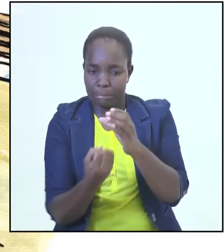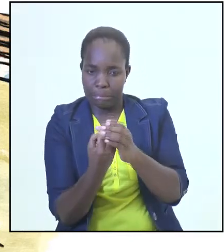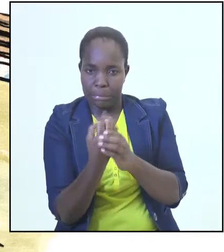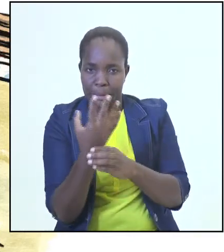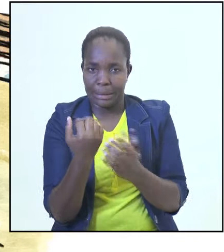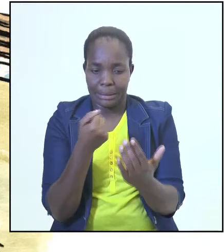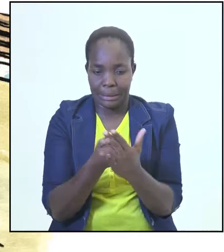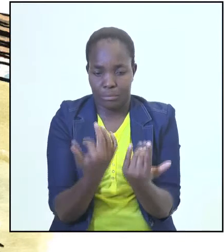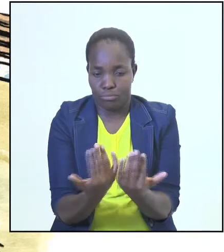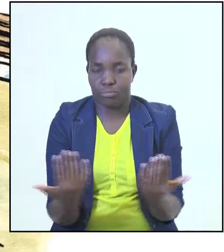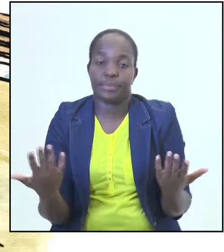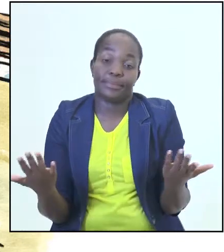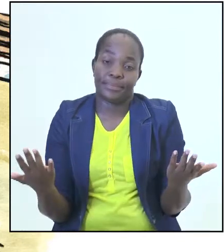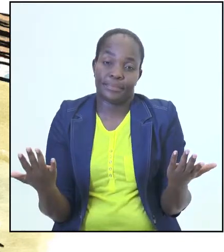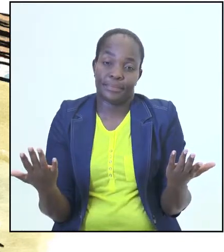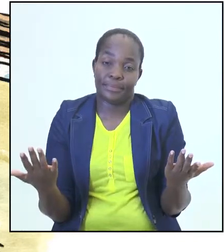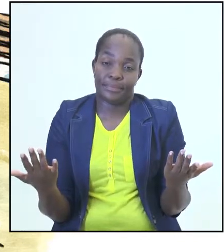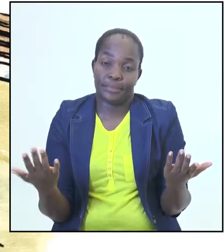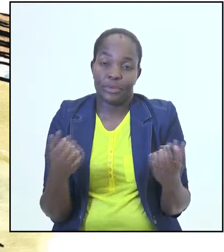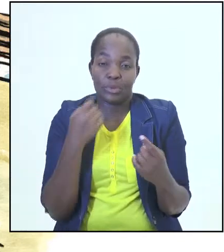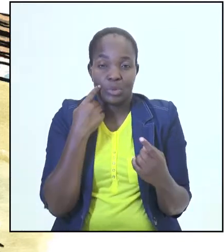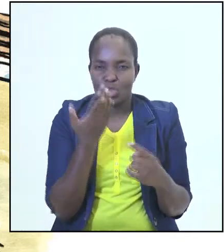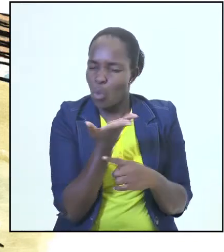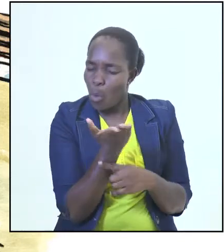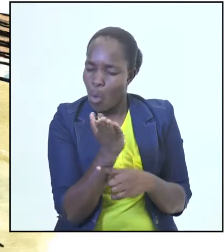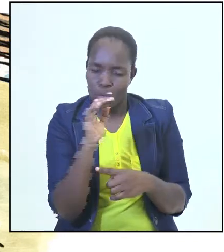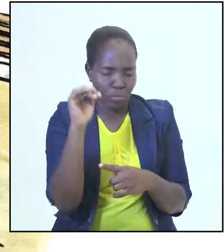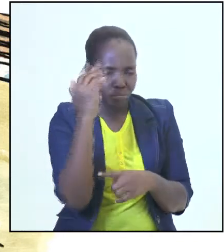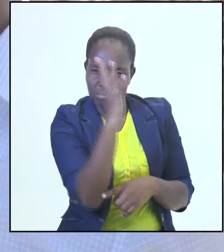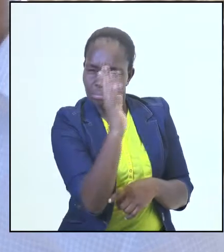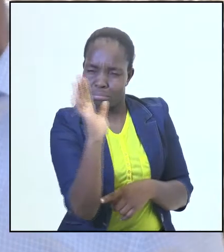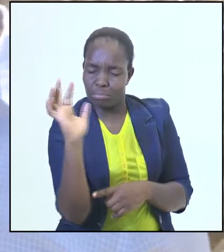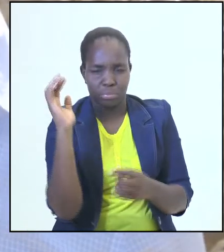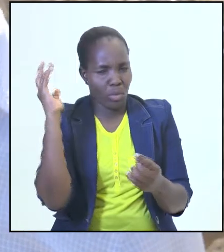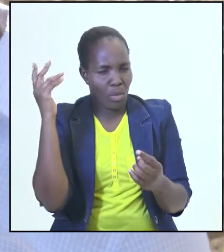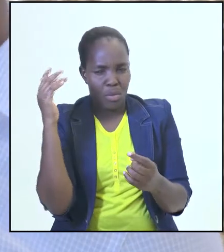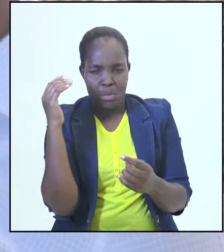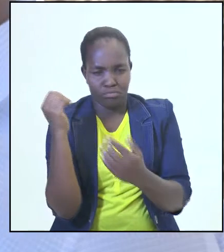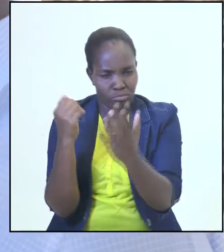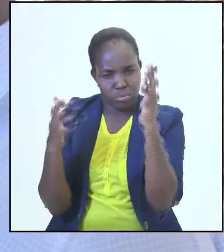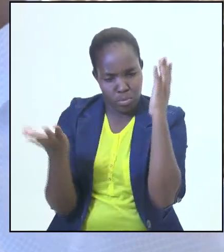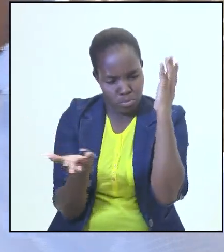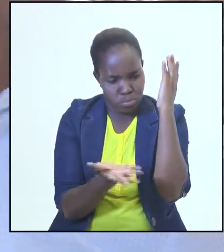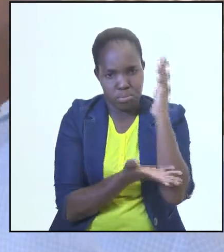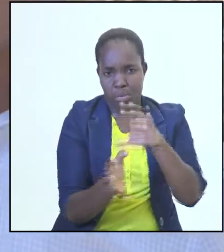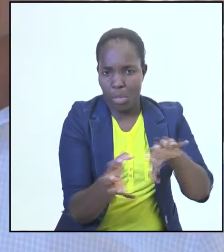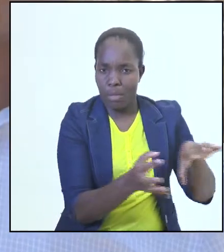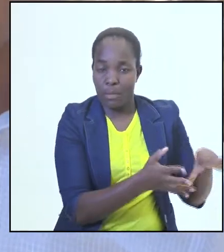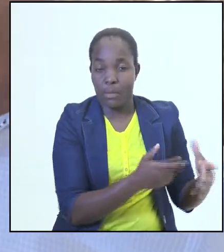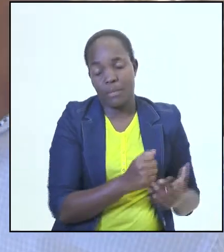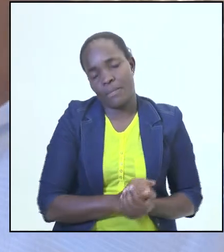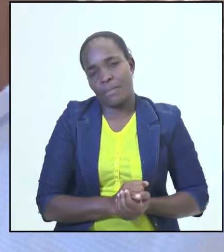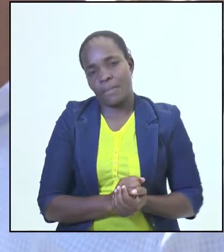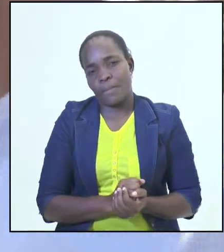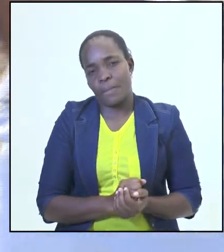say, deforestation is a removal of vegetation from the land. Now, does anyone know what specific damage is